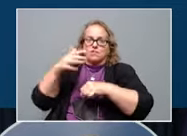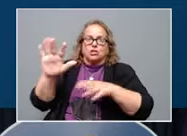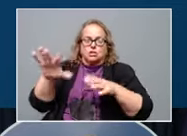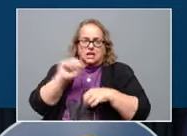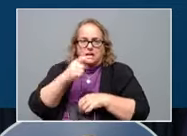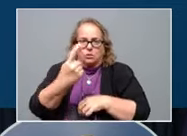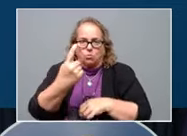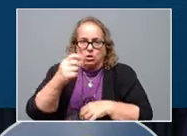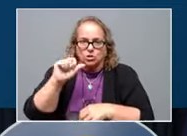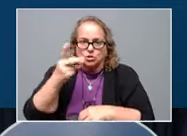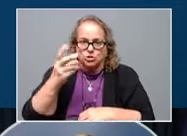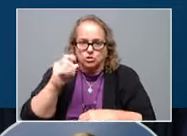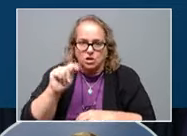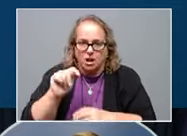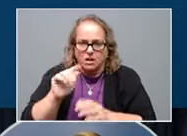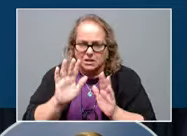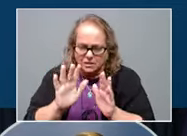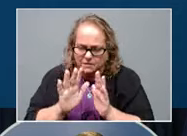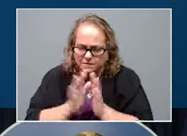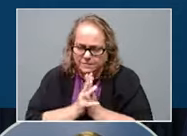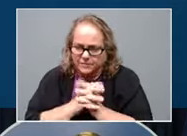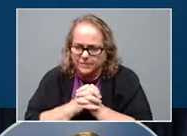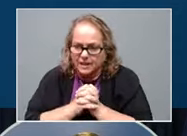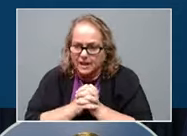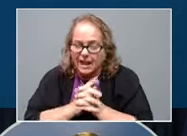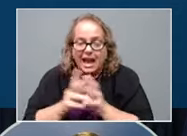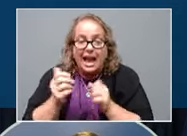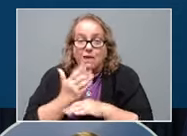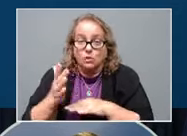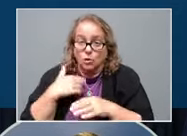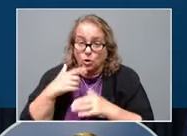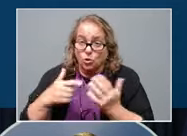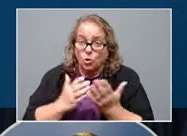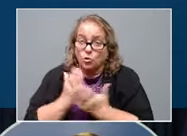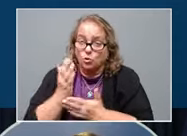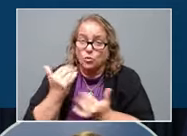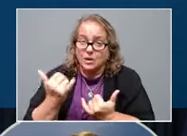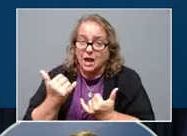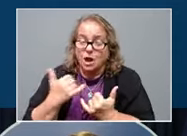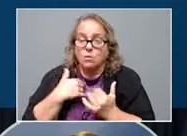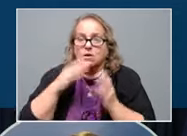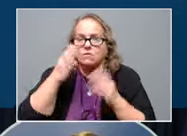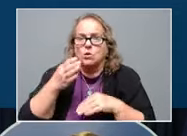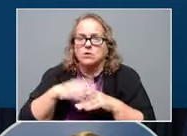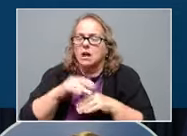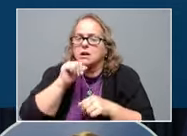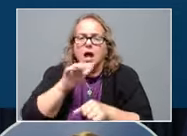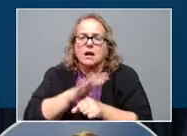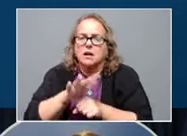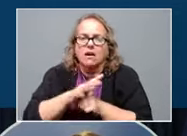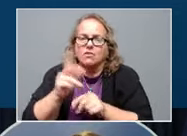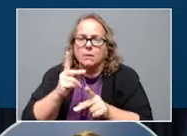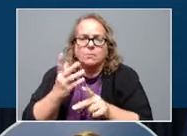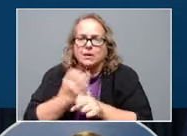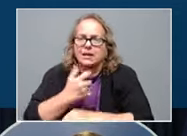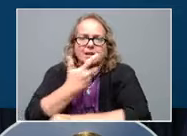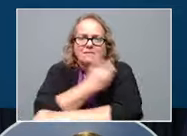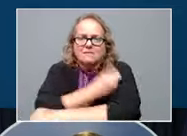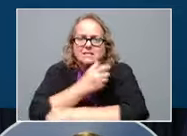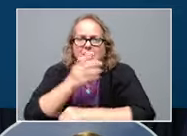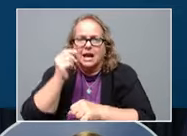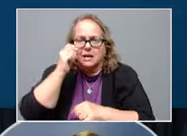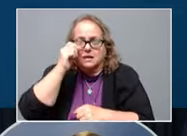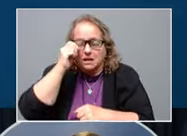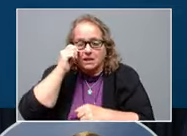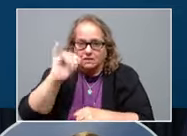And with everything we're going through right now, we're focused on not enough people being vaccinated. And that's the power